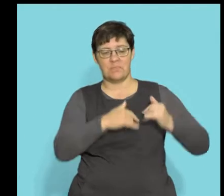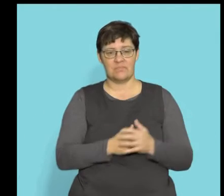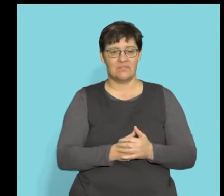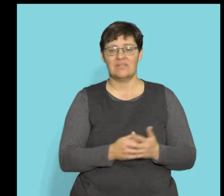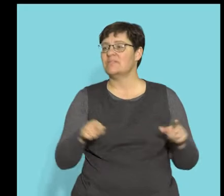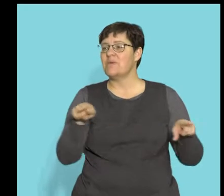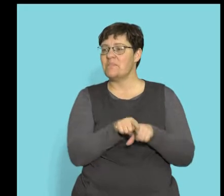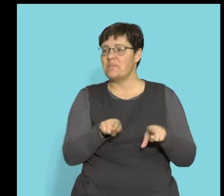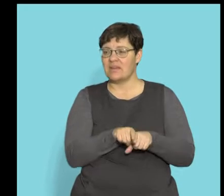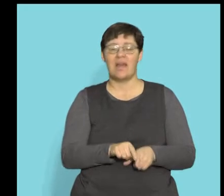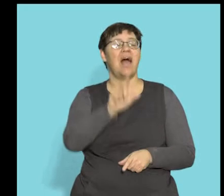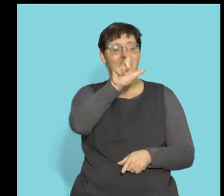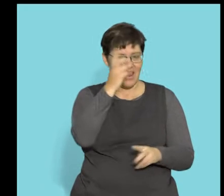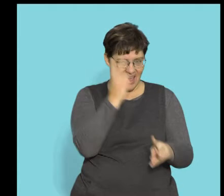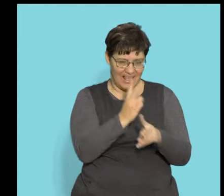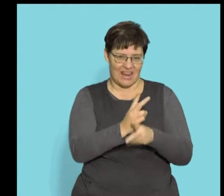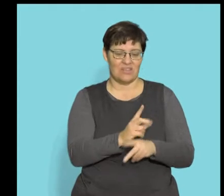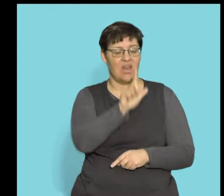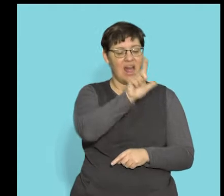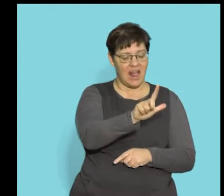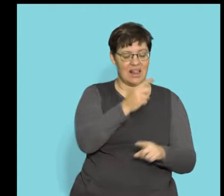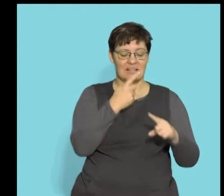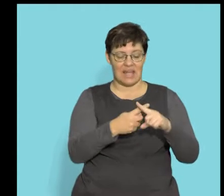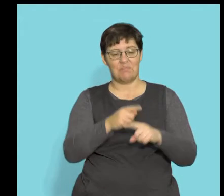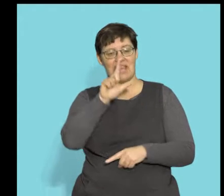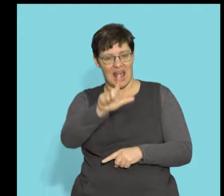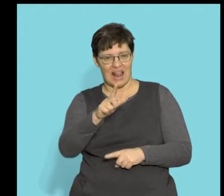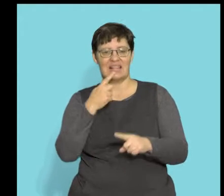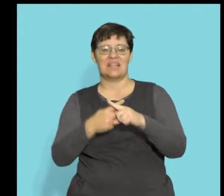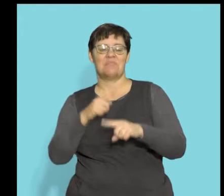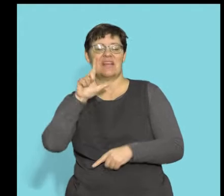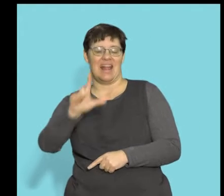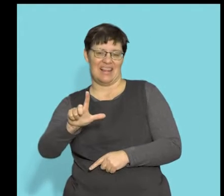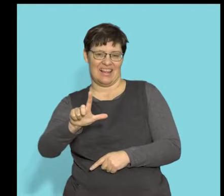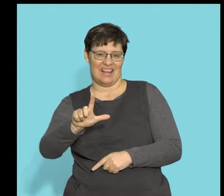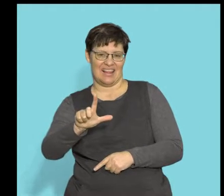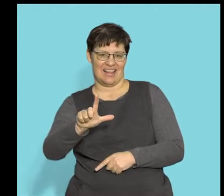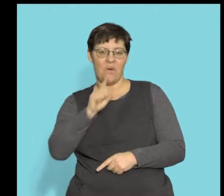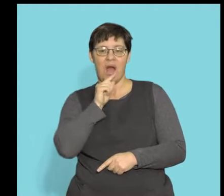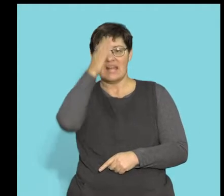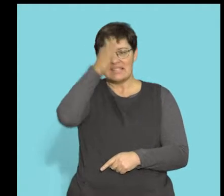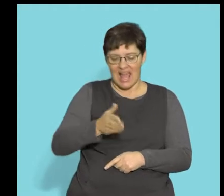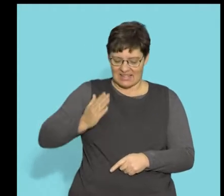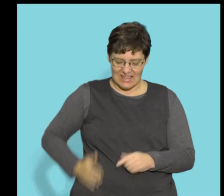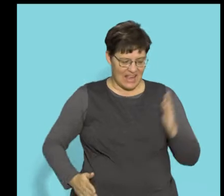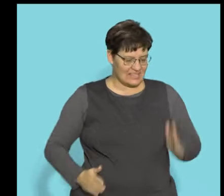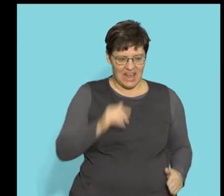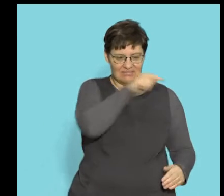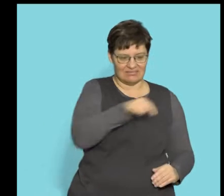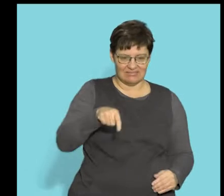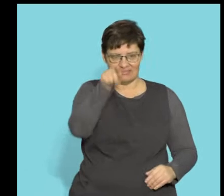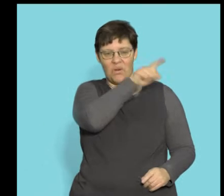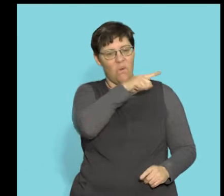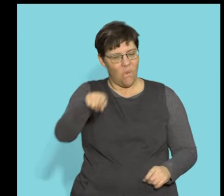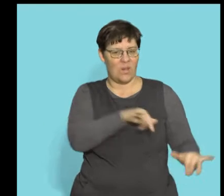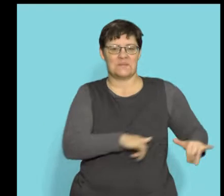be L again. So L times L times L is going to be the volume of my cube, so my